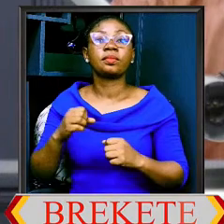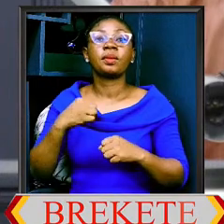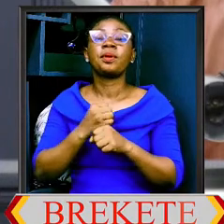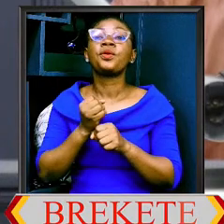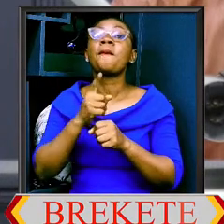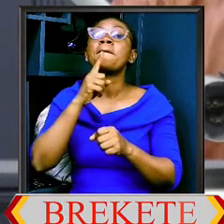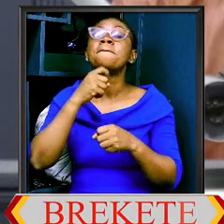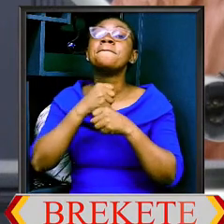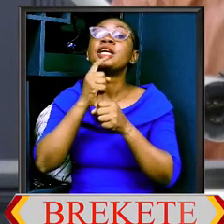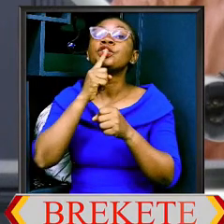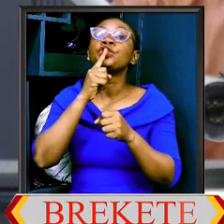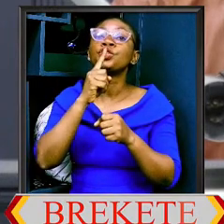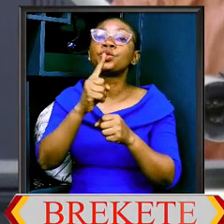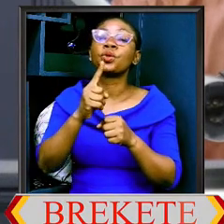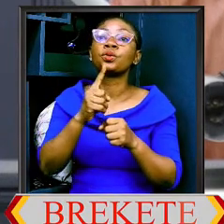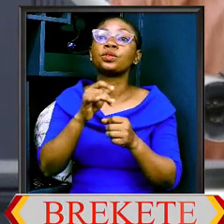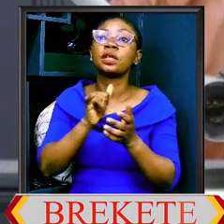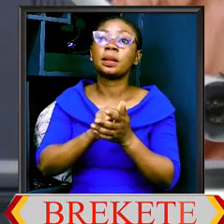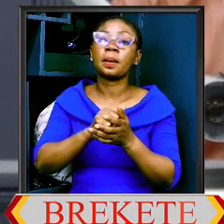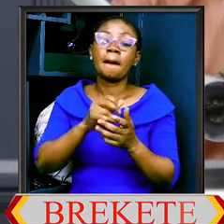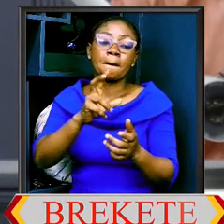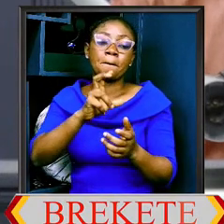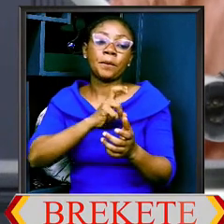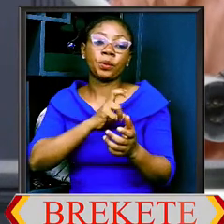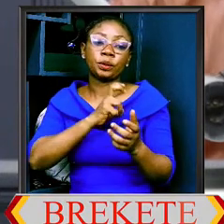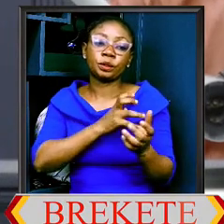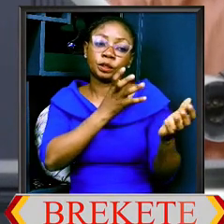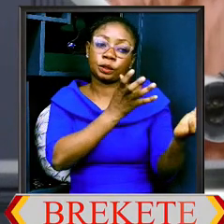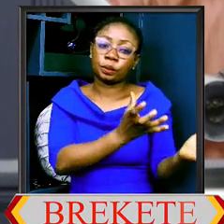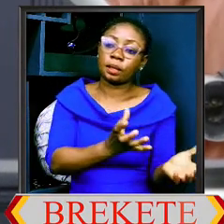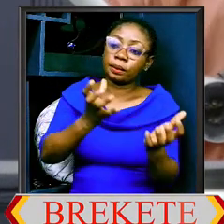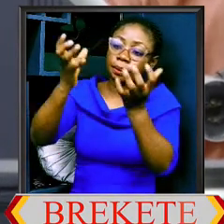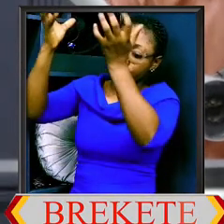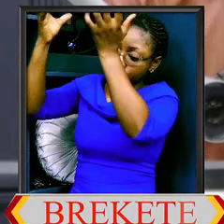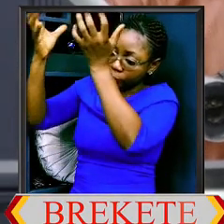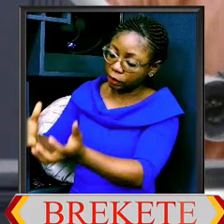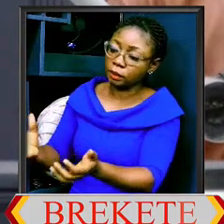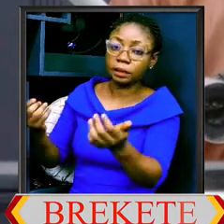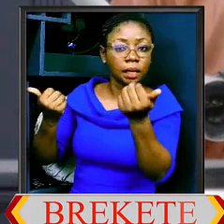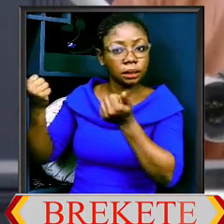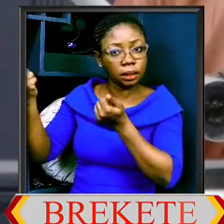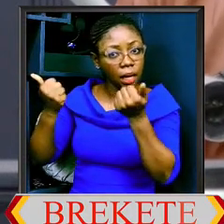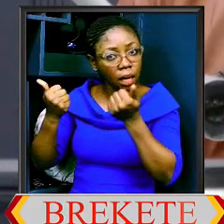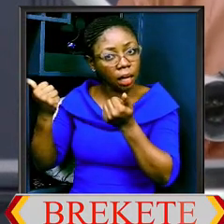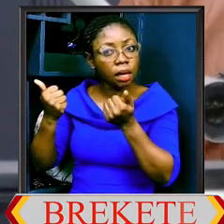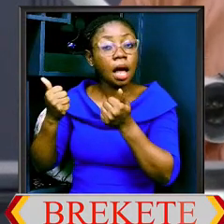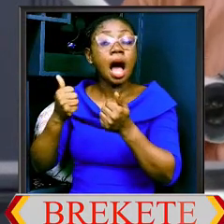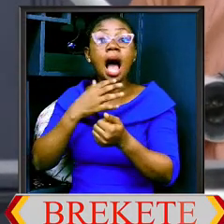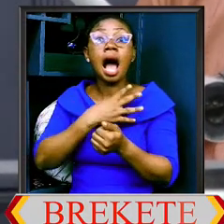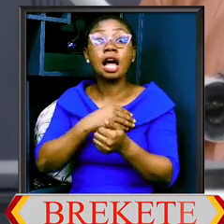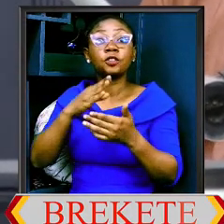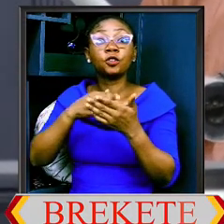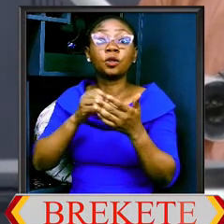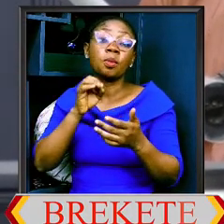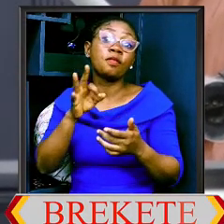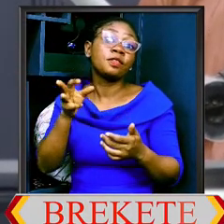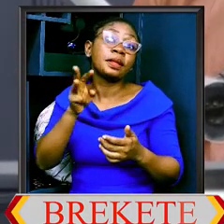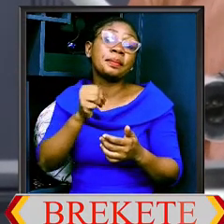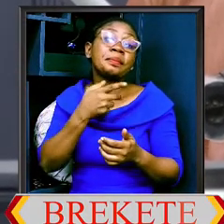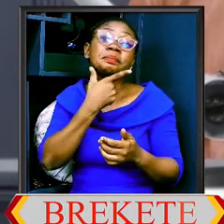Make una make sure say na carry police, go carry them, put for motor. No be them, go take. And some of them they